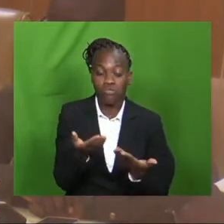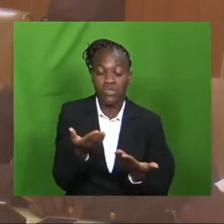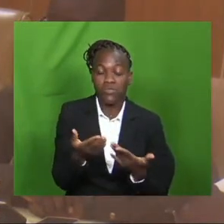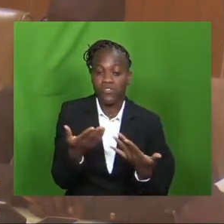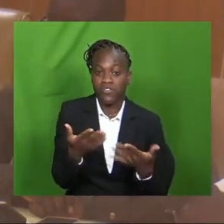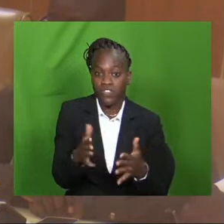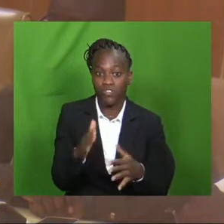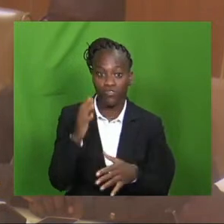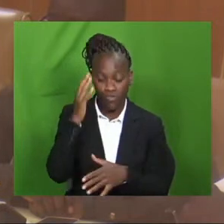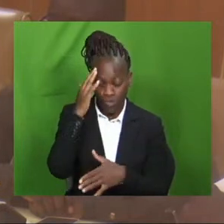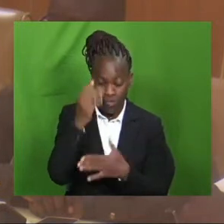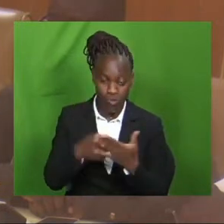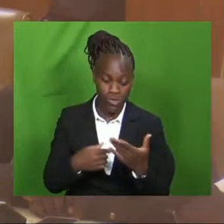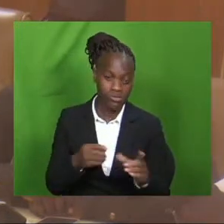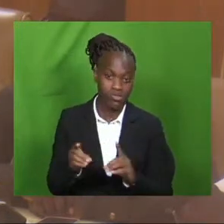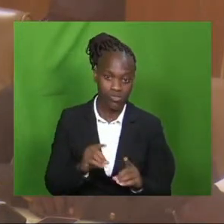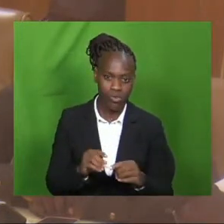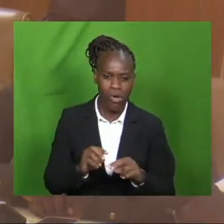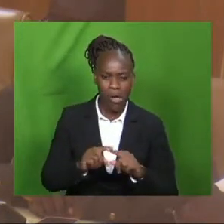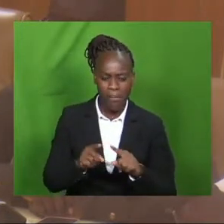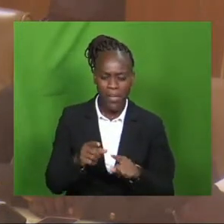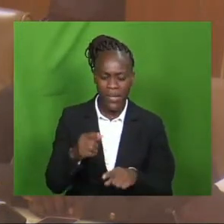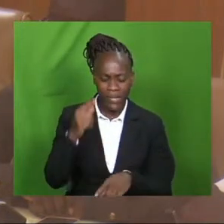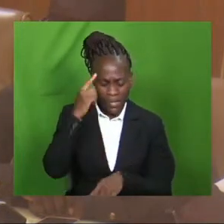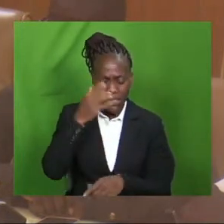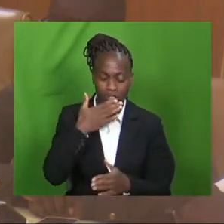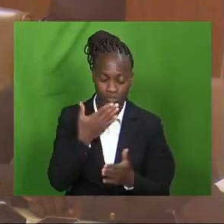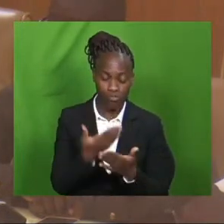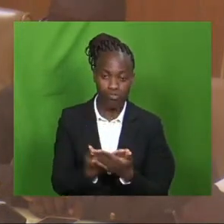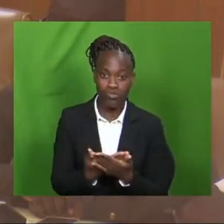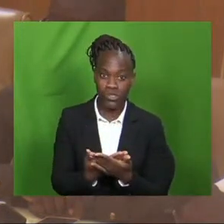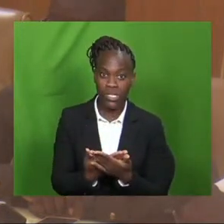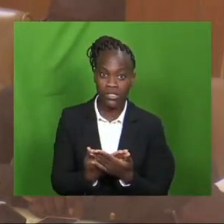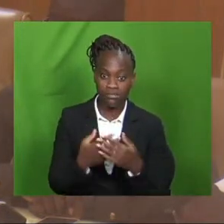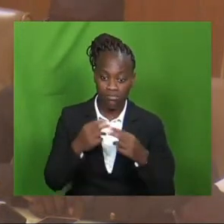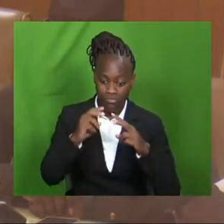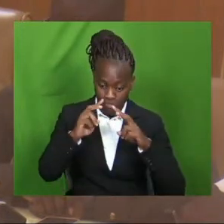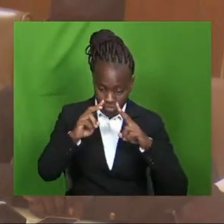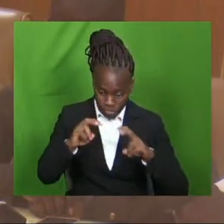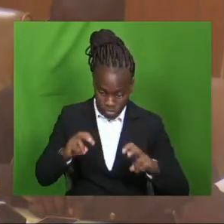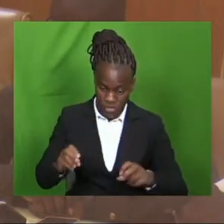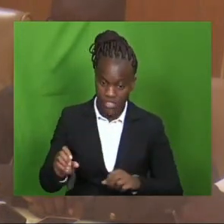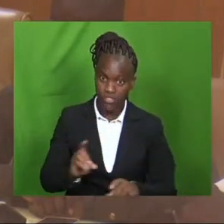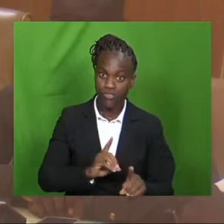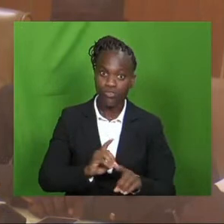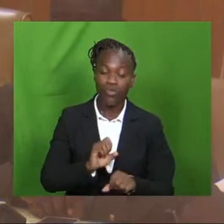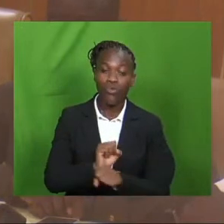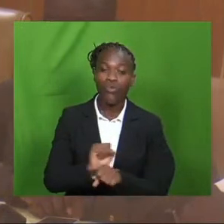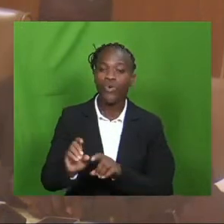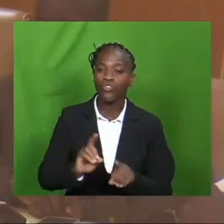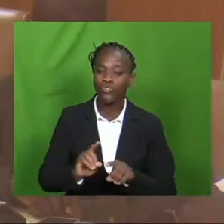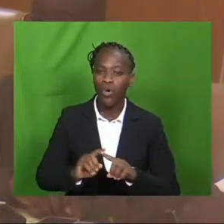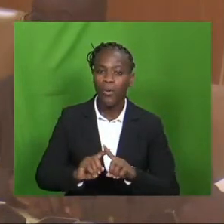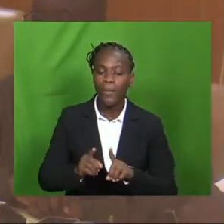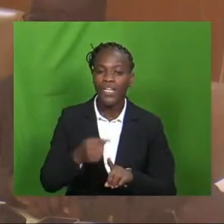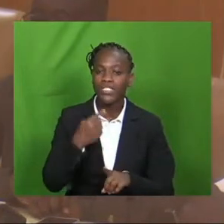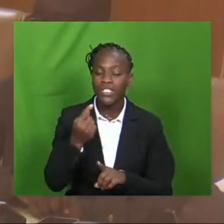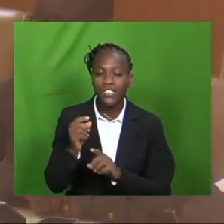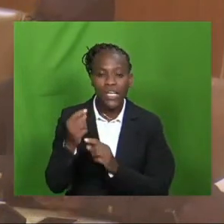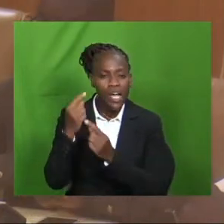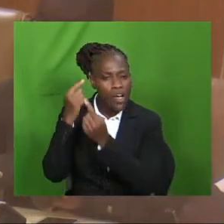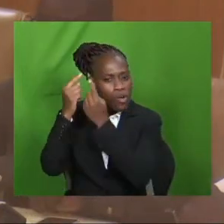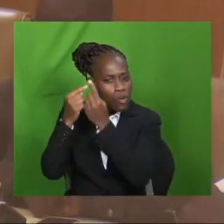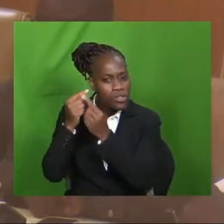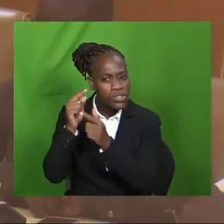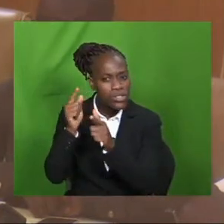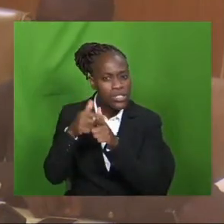that some engineering work has been done, and I want to commend the Minister for that. Now, he's saying that it will be considered in the 2023